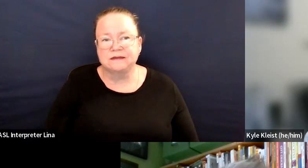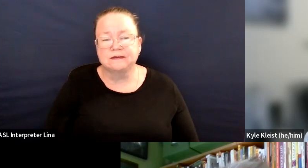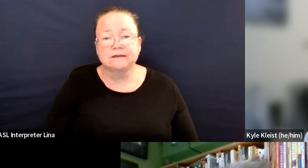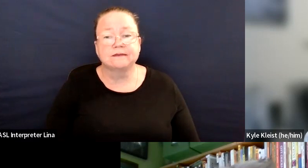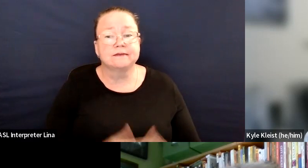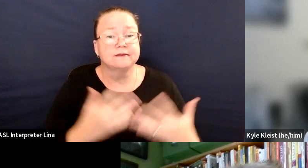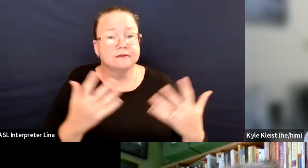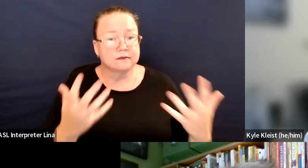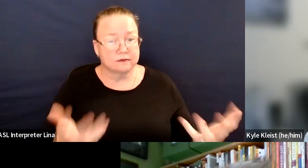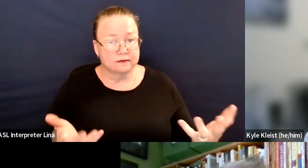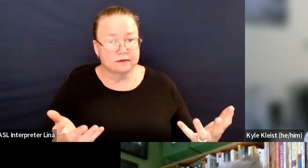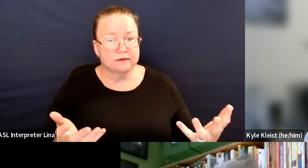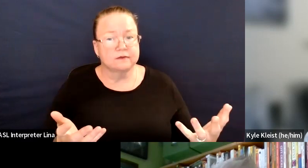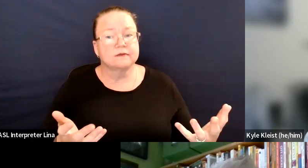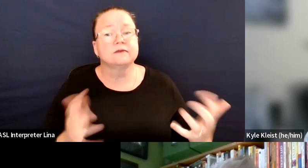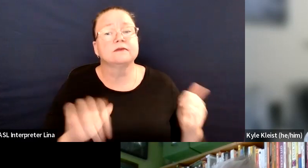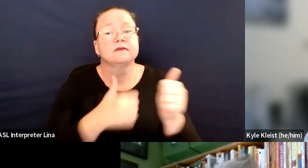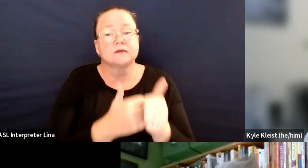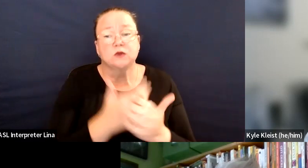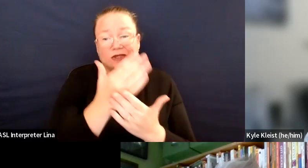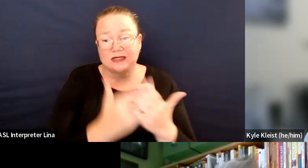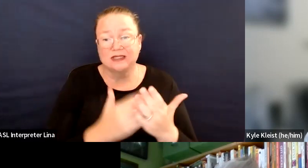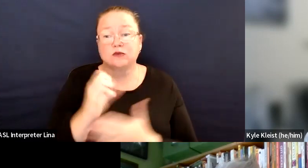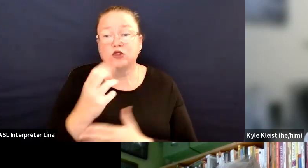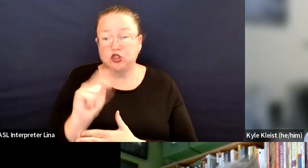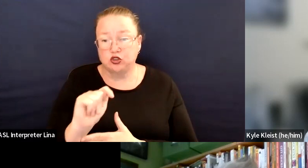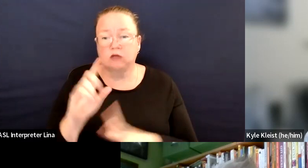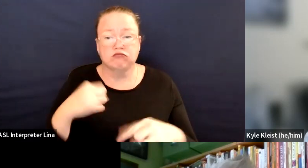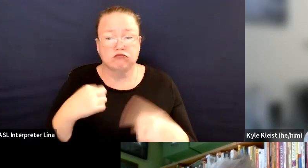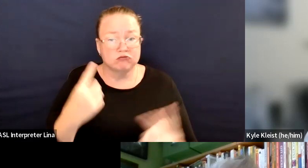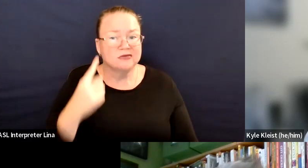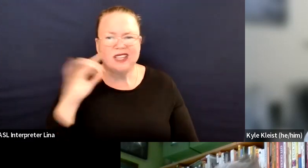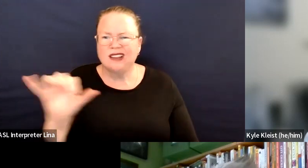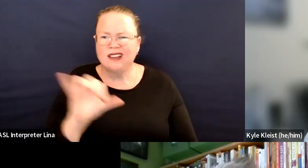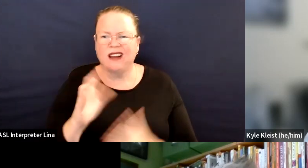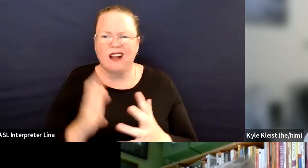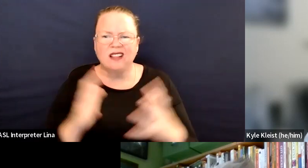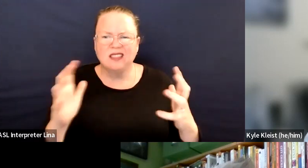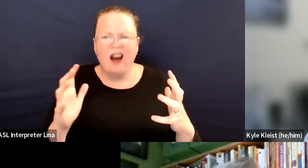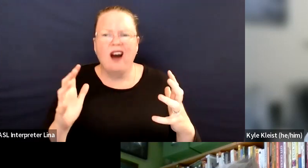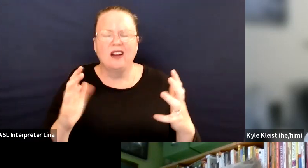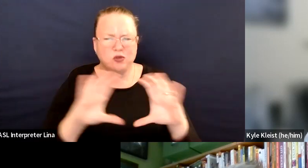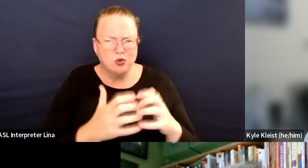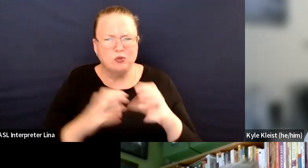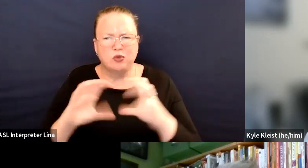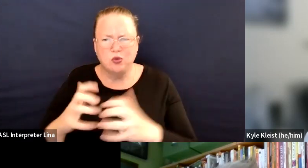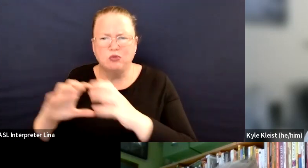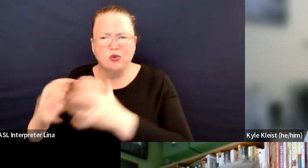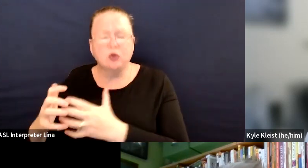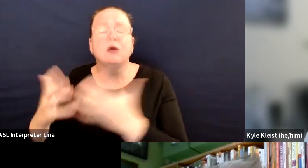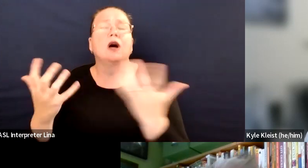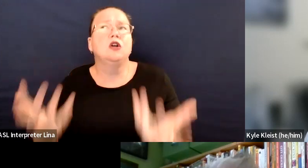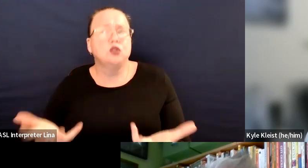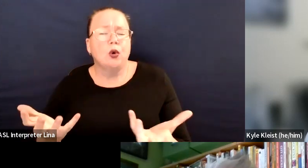So following some of the chat we've had so far, sounds like there's a lot of groups happening. So